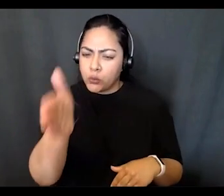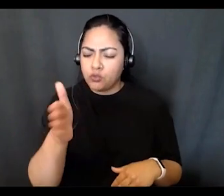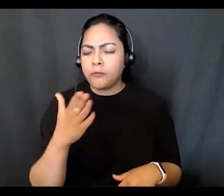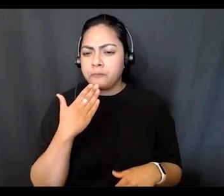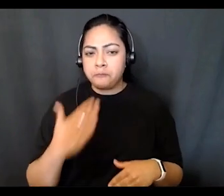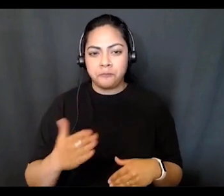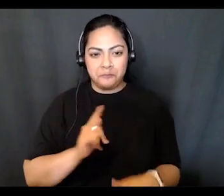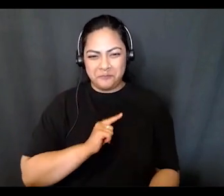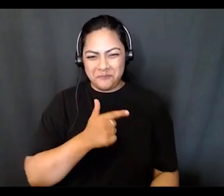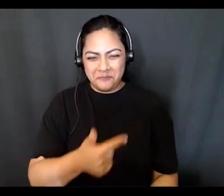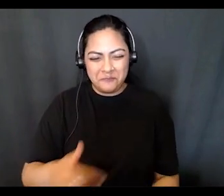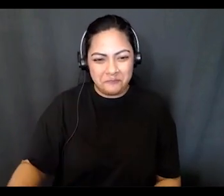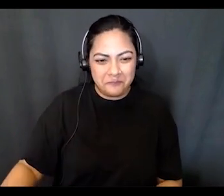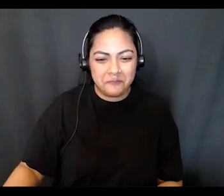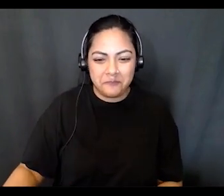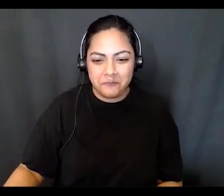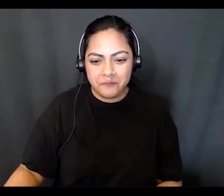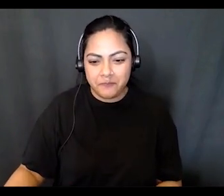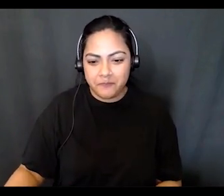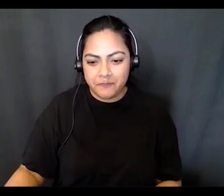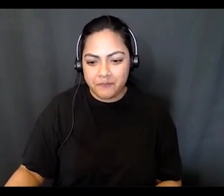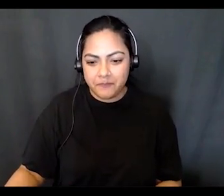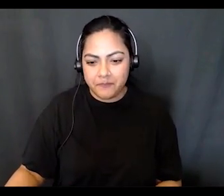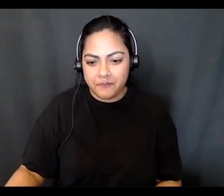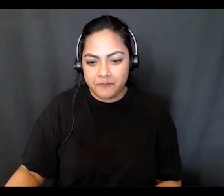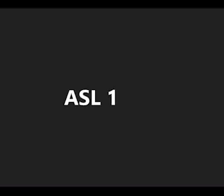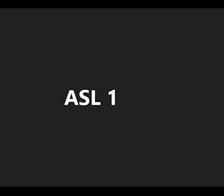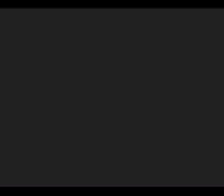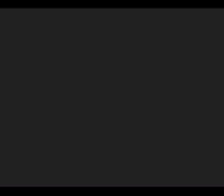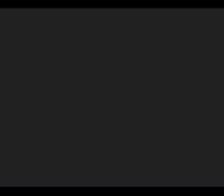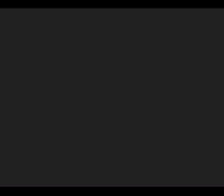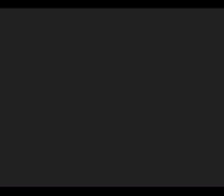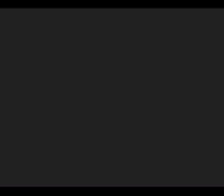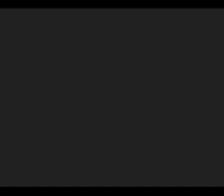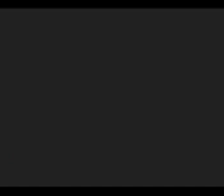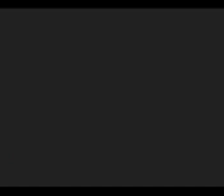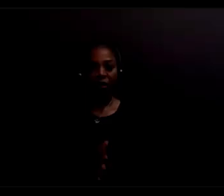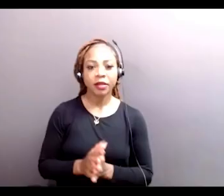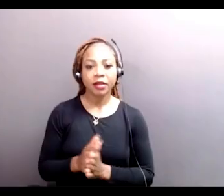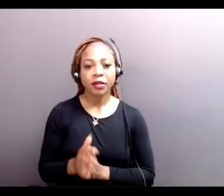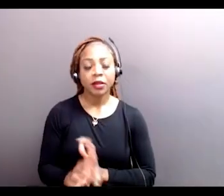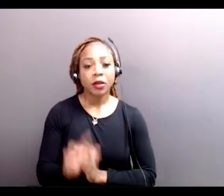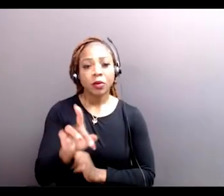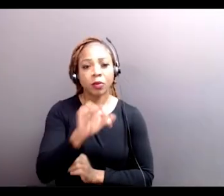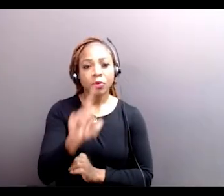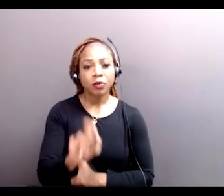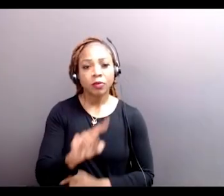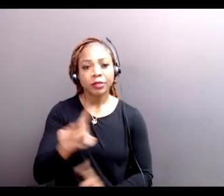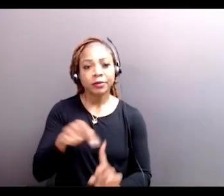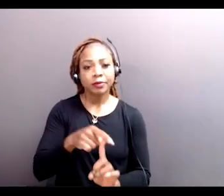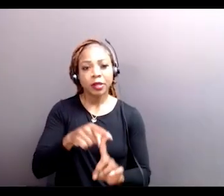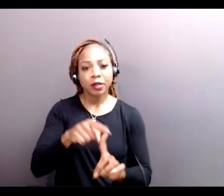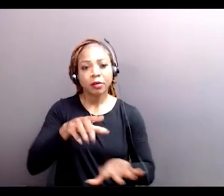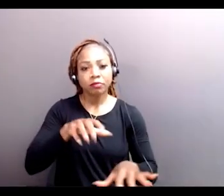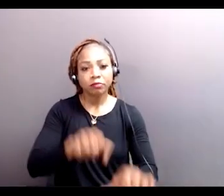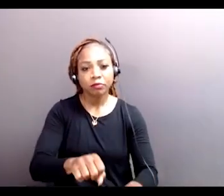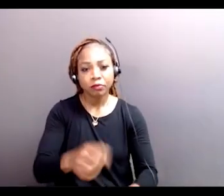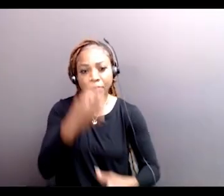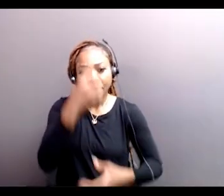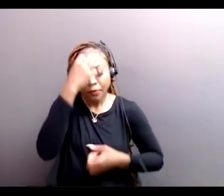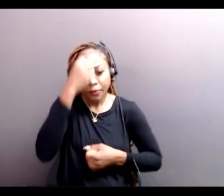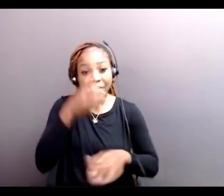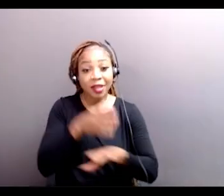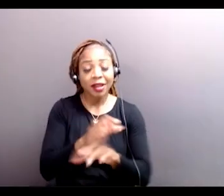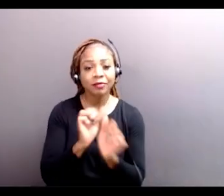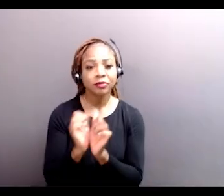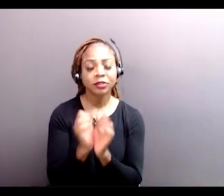please. So one of the questions I was asked was about colonialism and the afterlife of